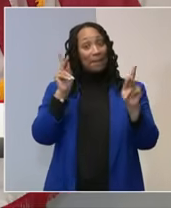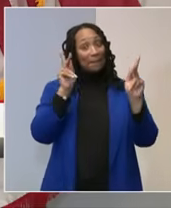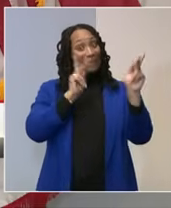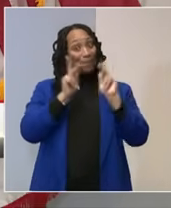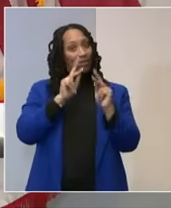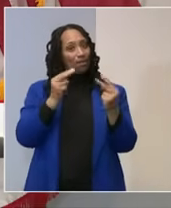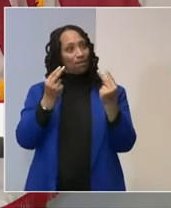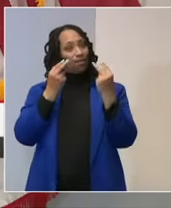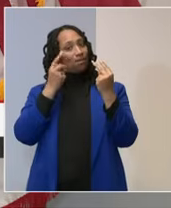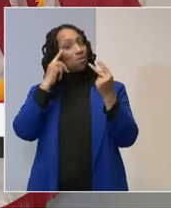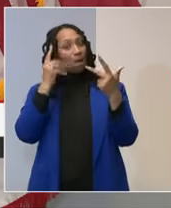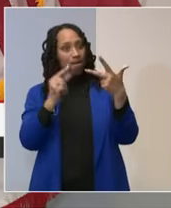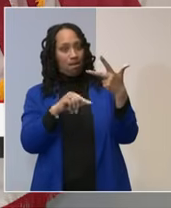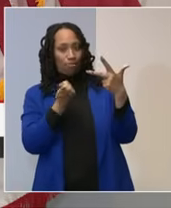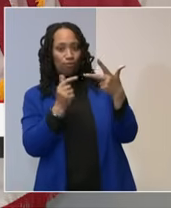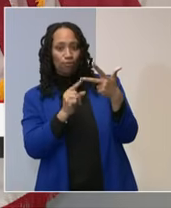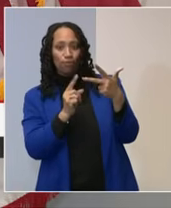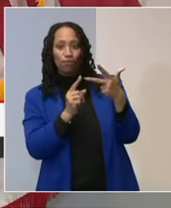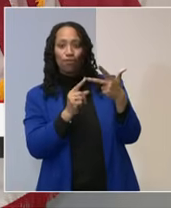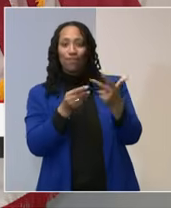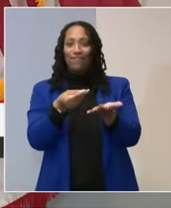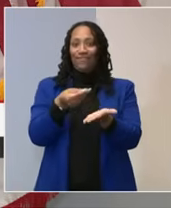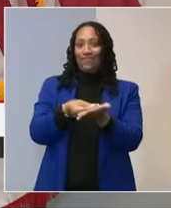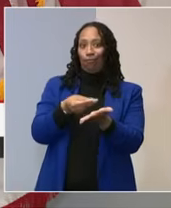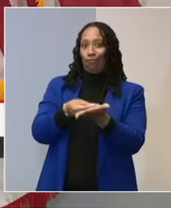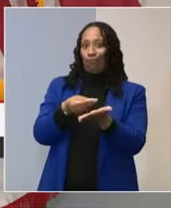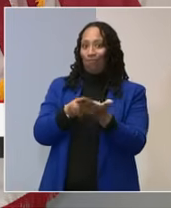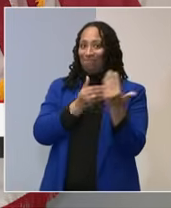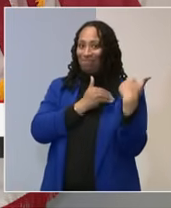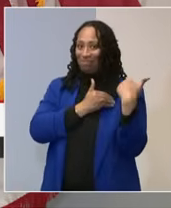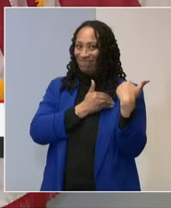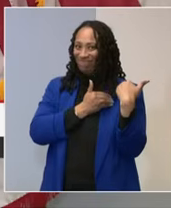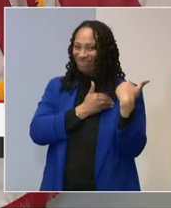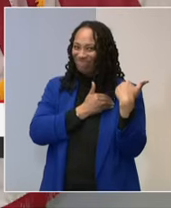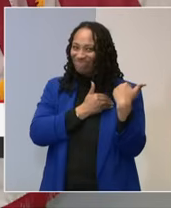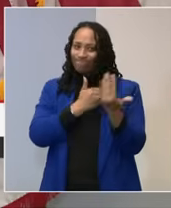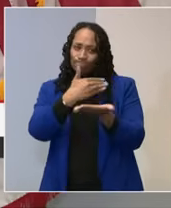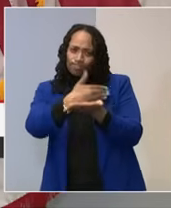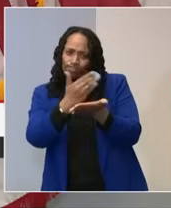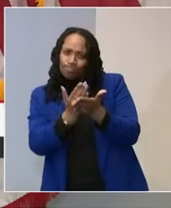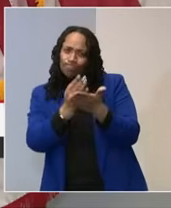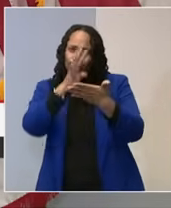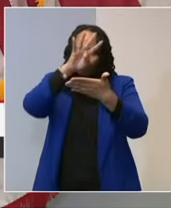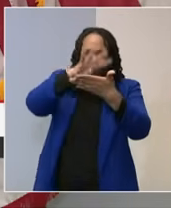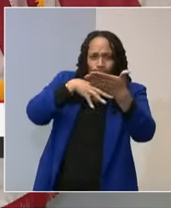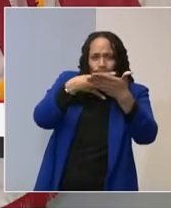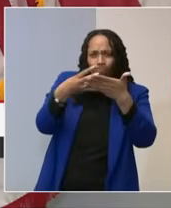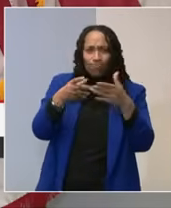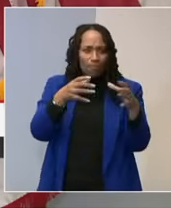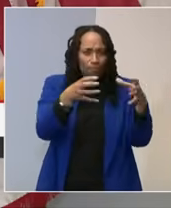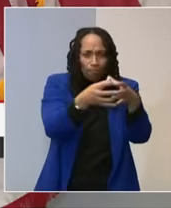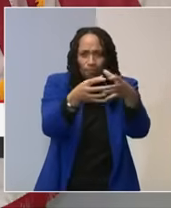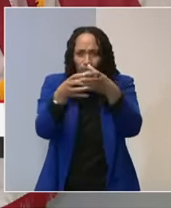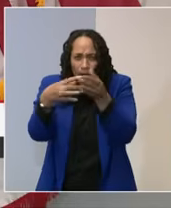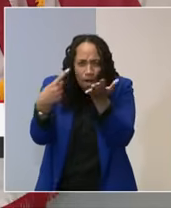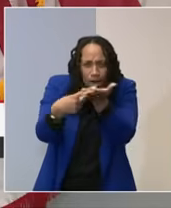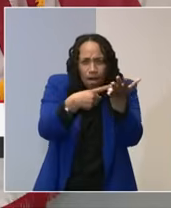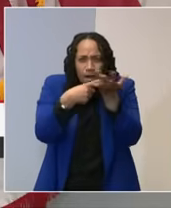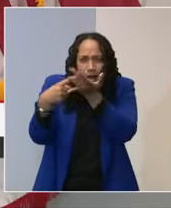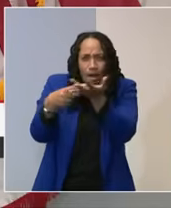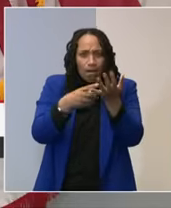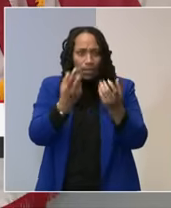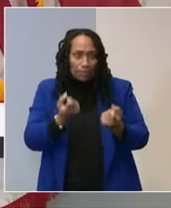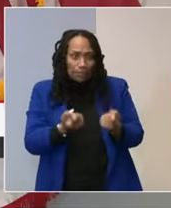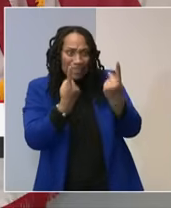about fiscal responsibility and being a good steward of the government's money. I think